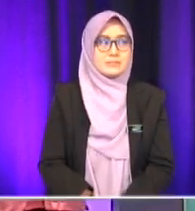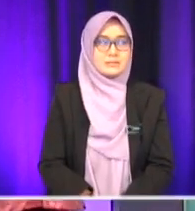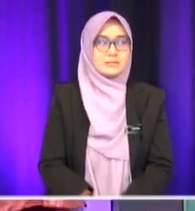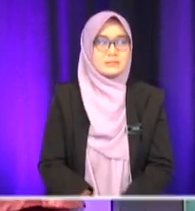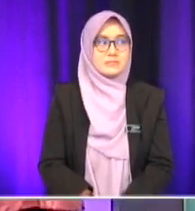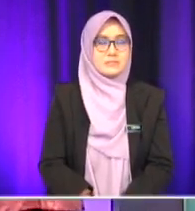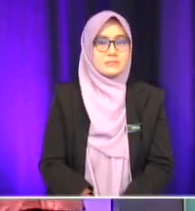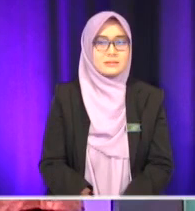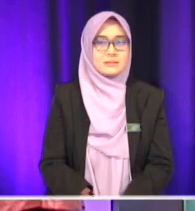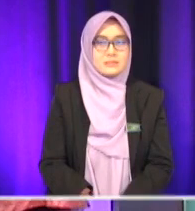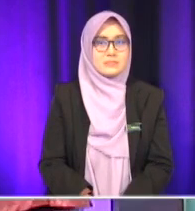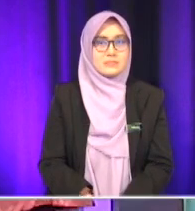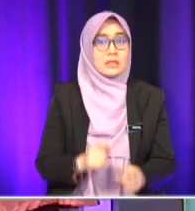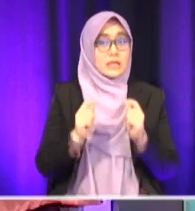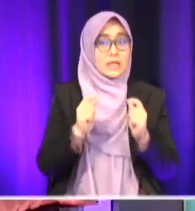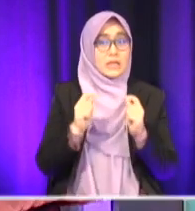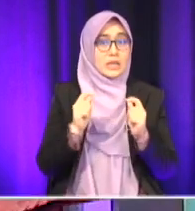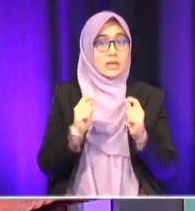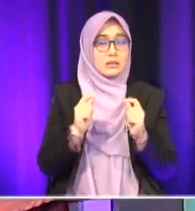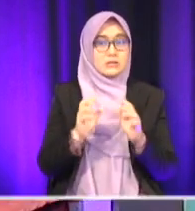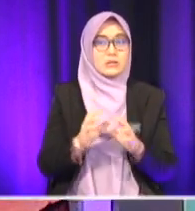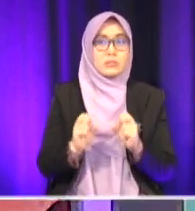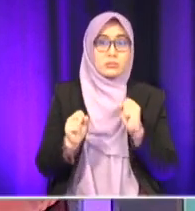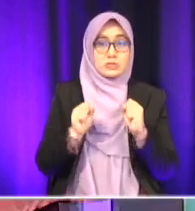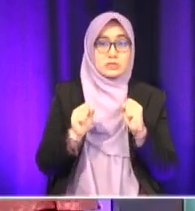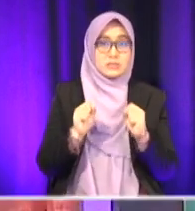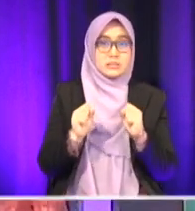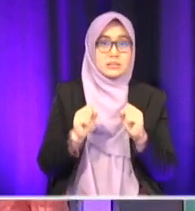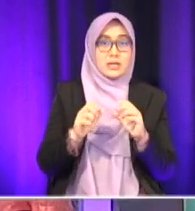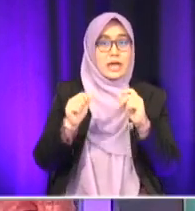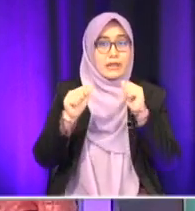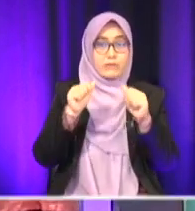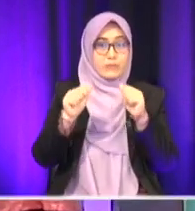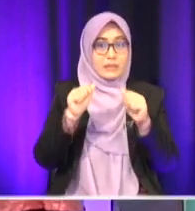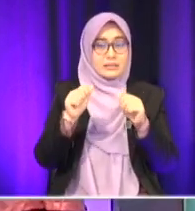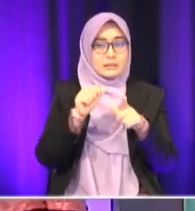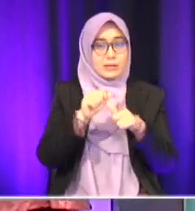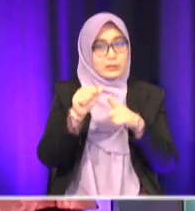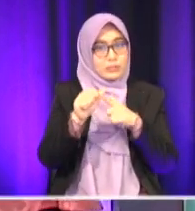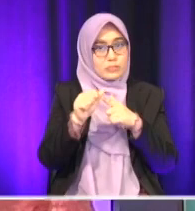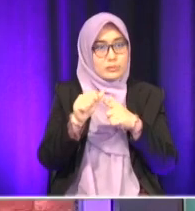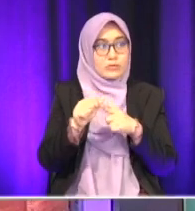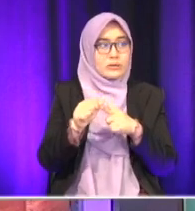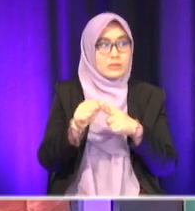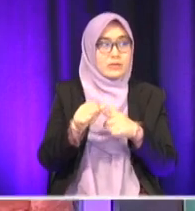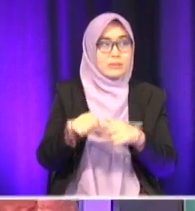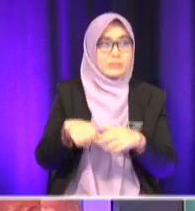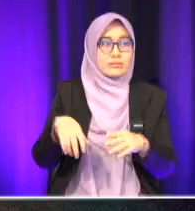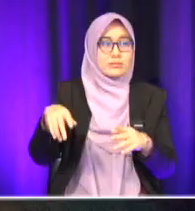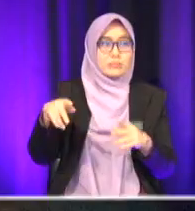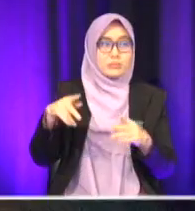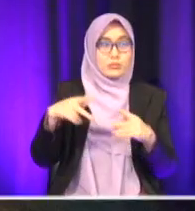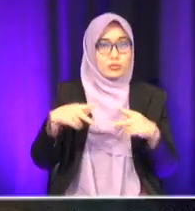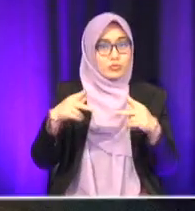suggest, some estimate advise, or some estimate propose. I would think the answer would